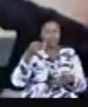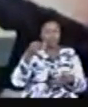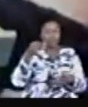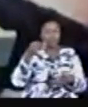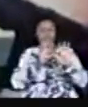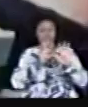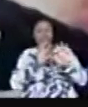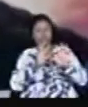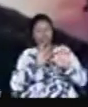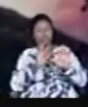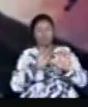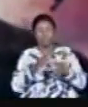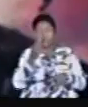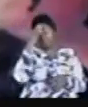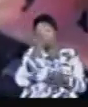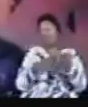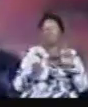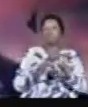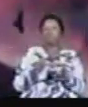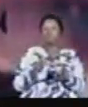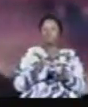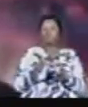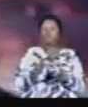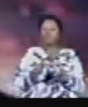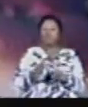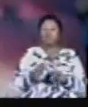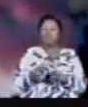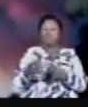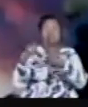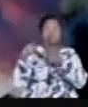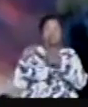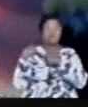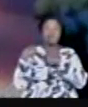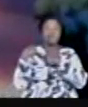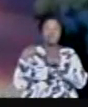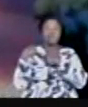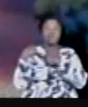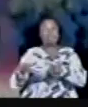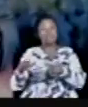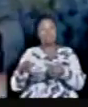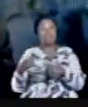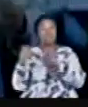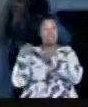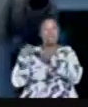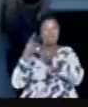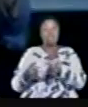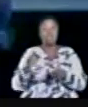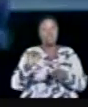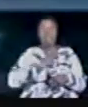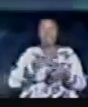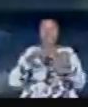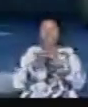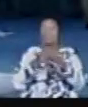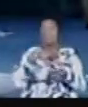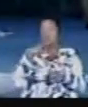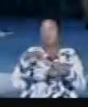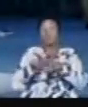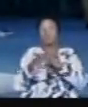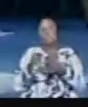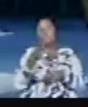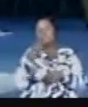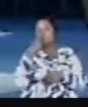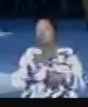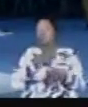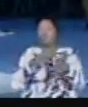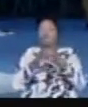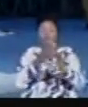know, some people, since I started speaking in tongues and I received the Holy